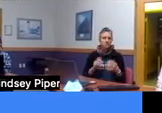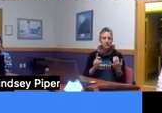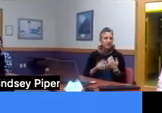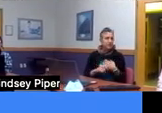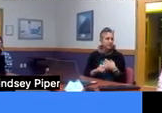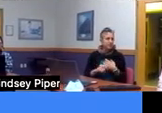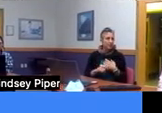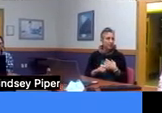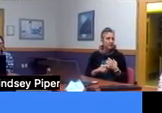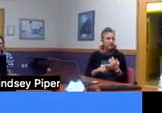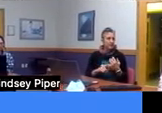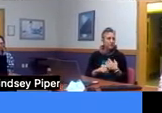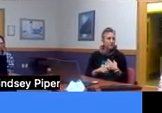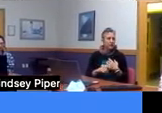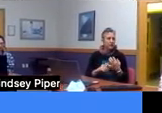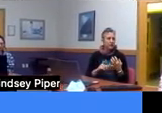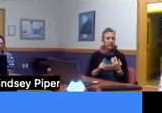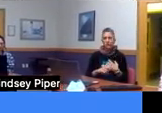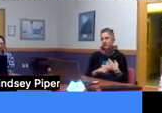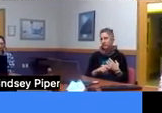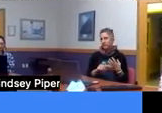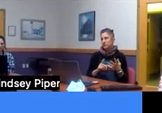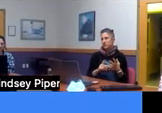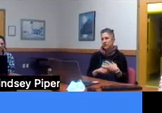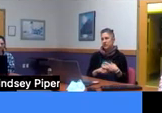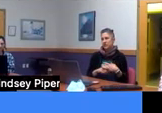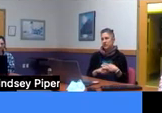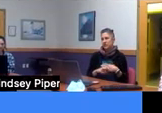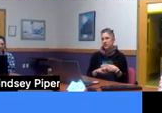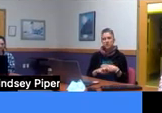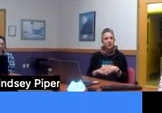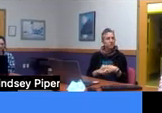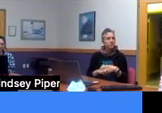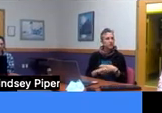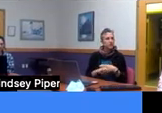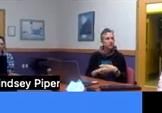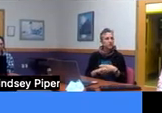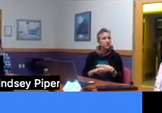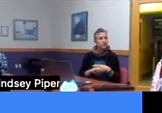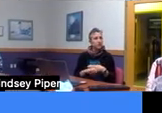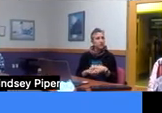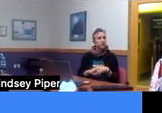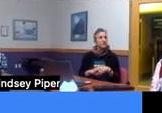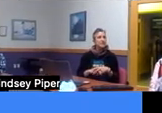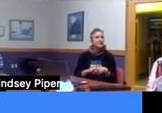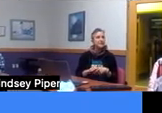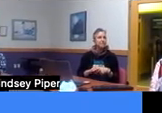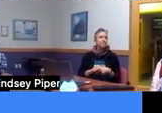I think, like I said, taking into account like power differentials and historical gender